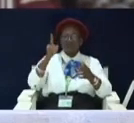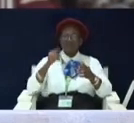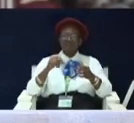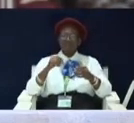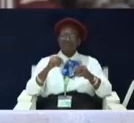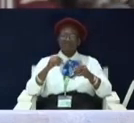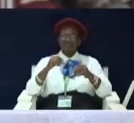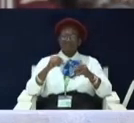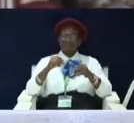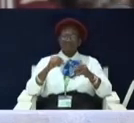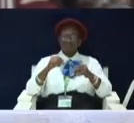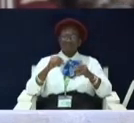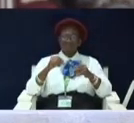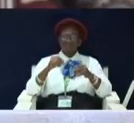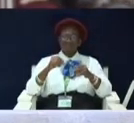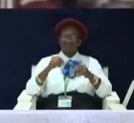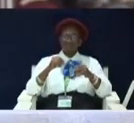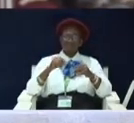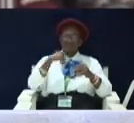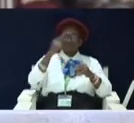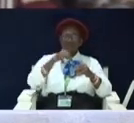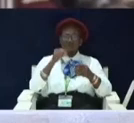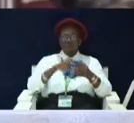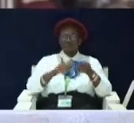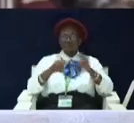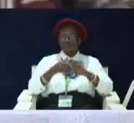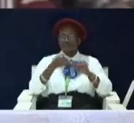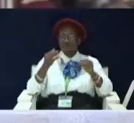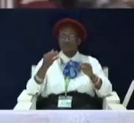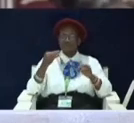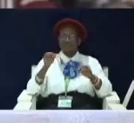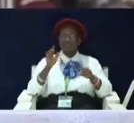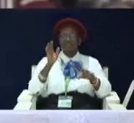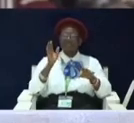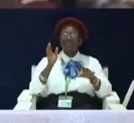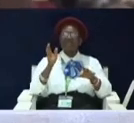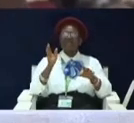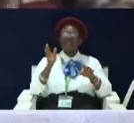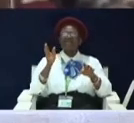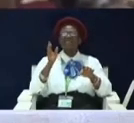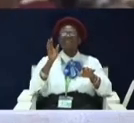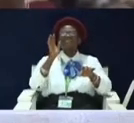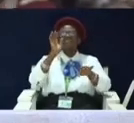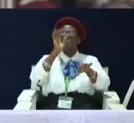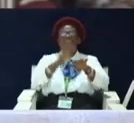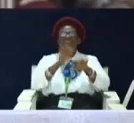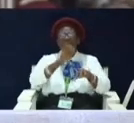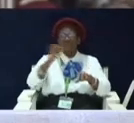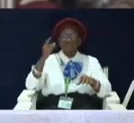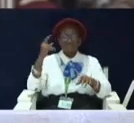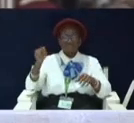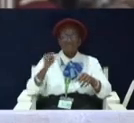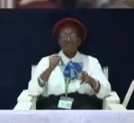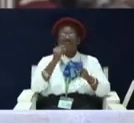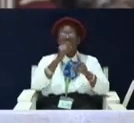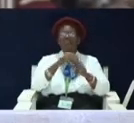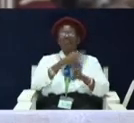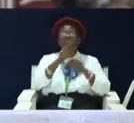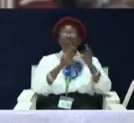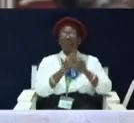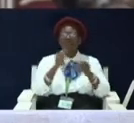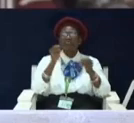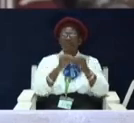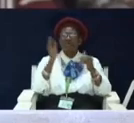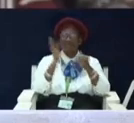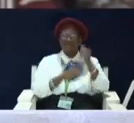someone whose story is still affecting the world more than 2,000 years after he died. To